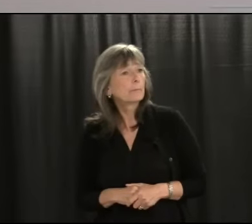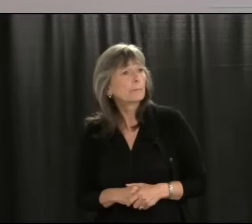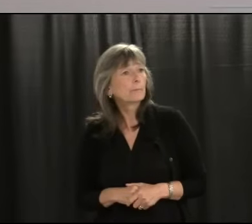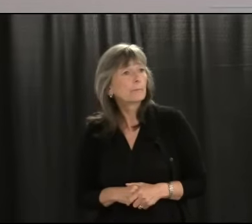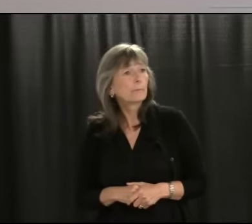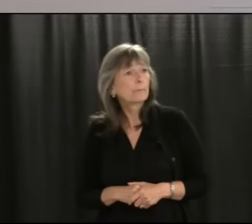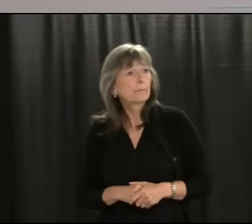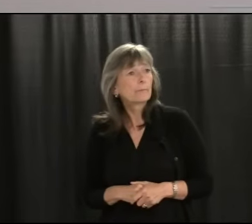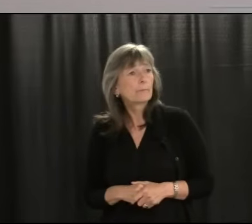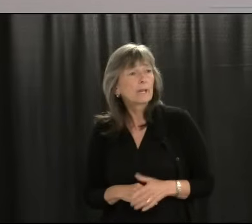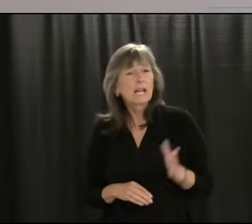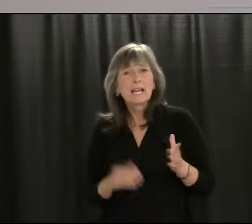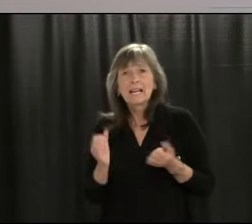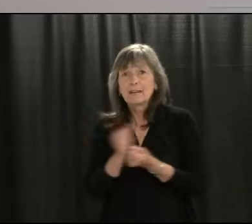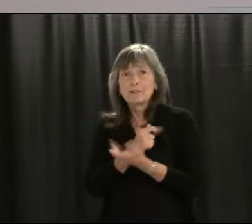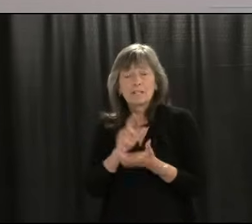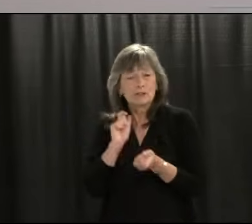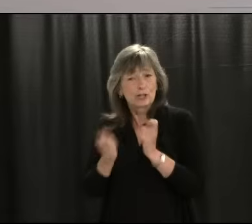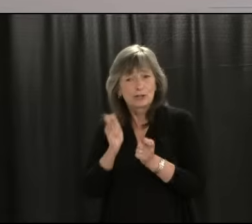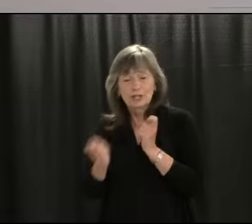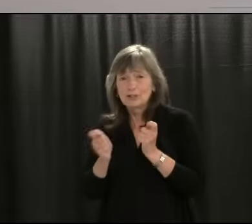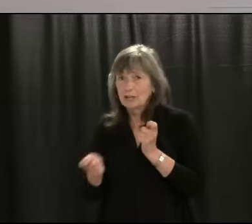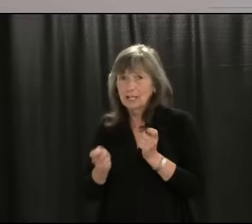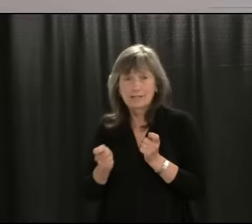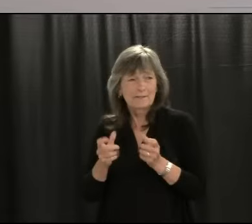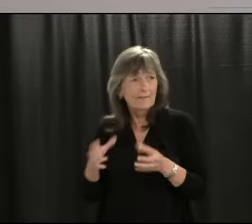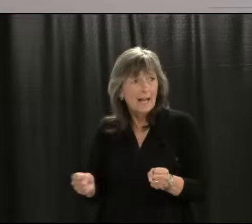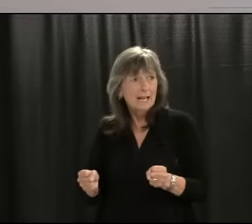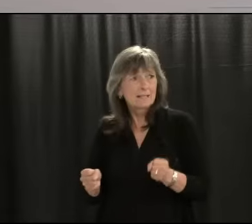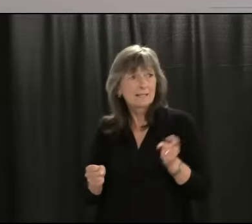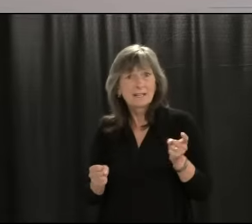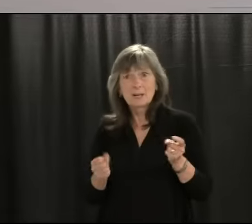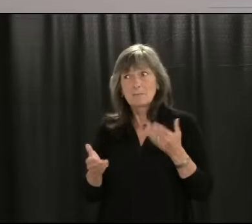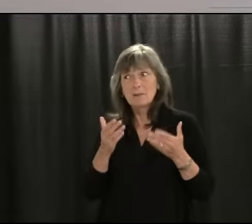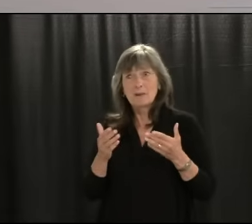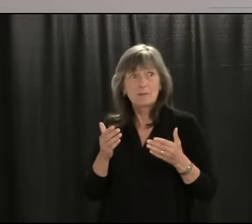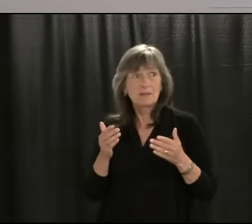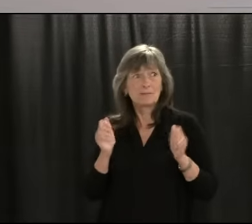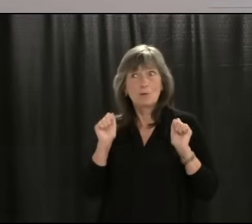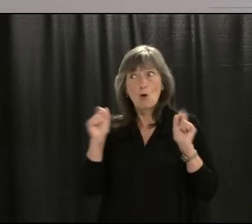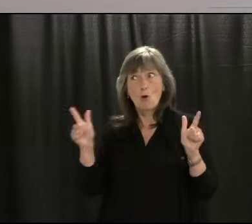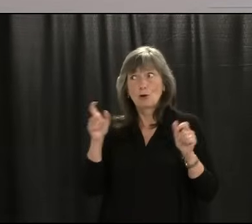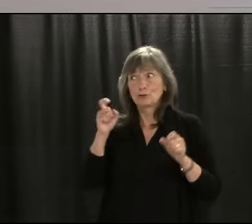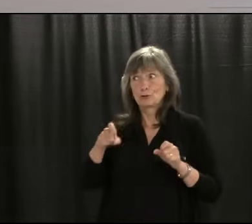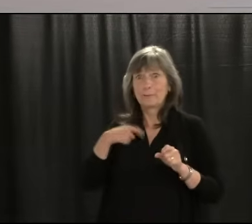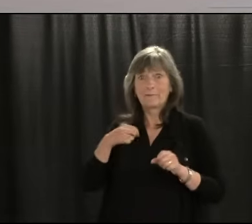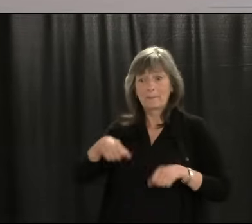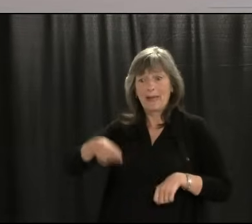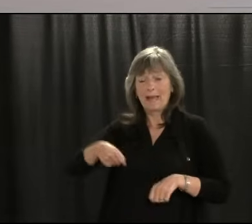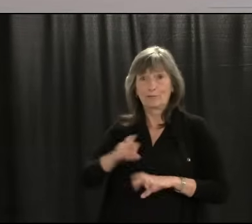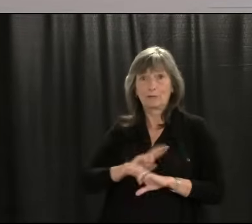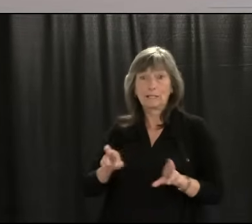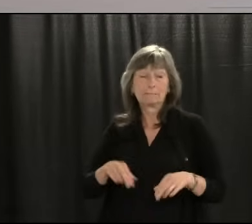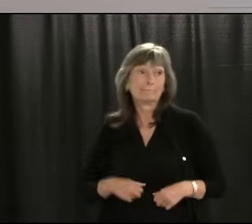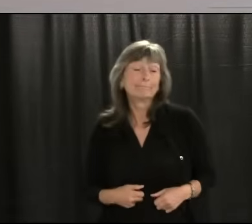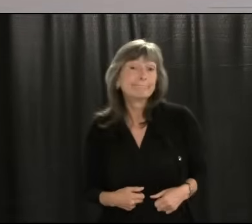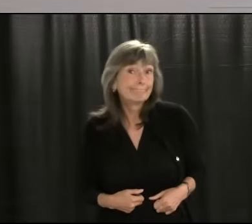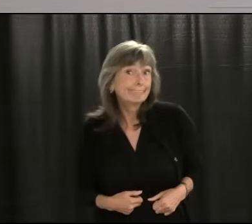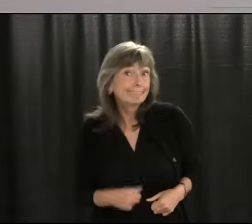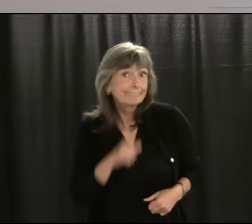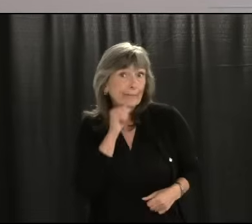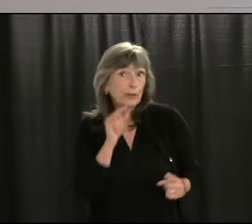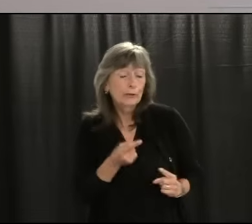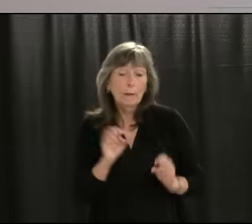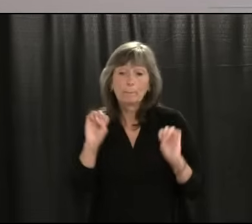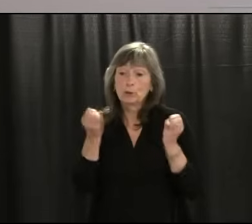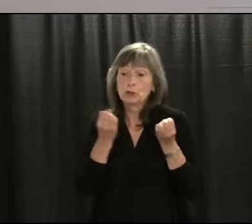Just given things are changing so quickly, would you advise everyone in the province have a backpack, have something ready to go? It certainly doesn't hurt. You can have any emergency